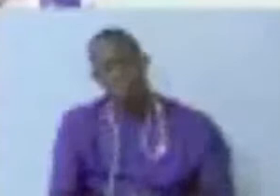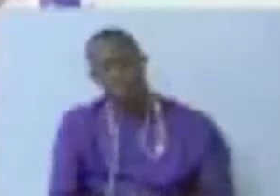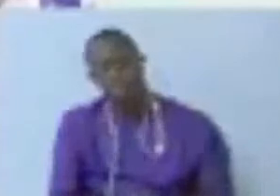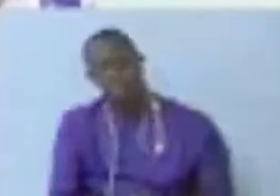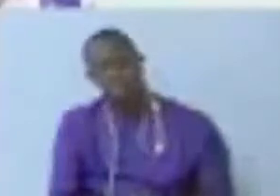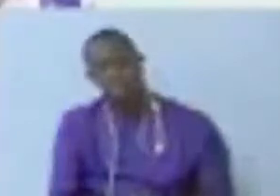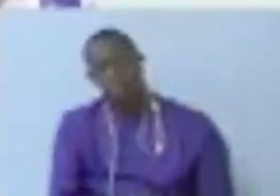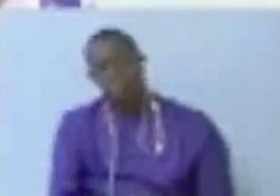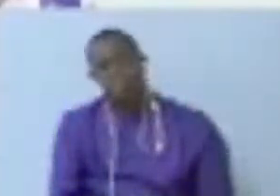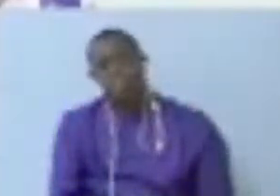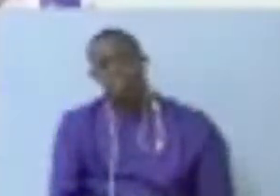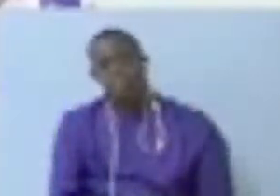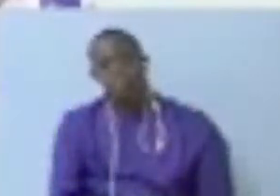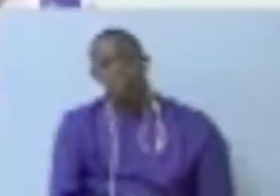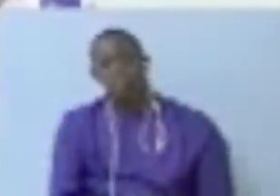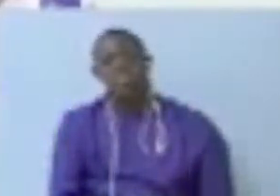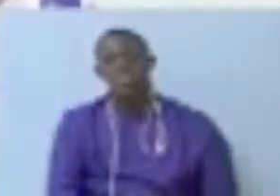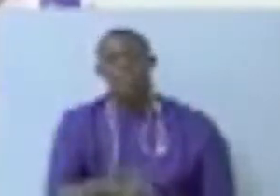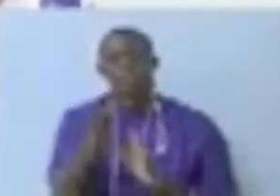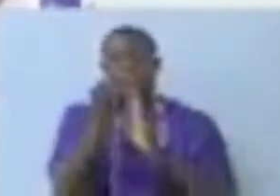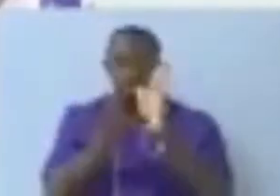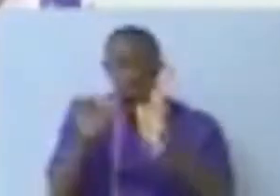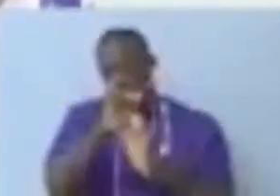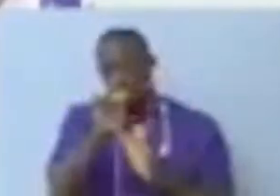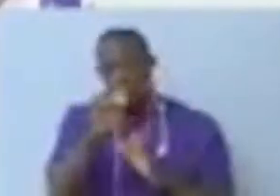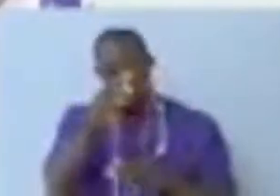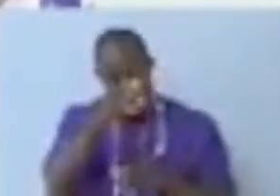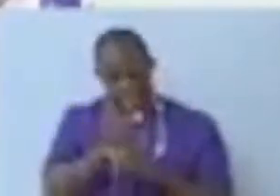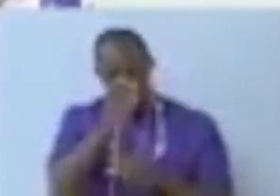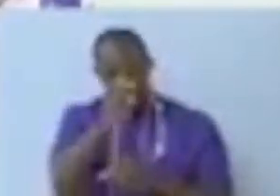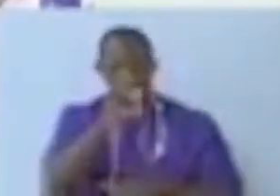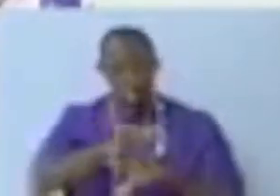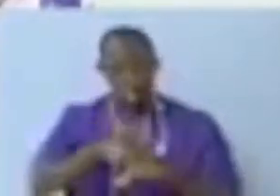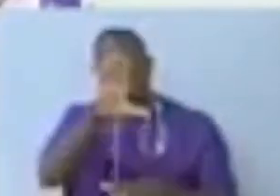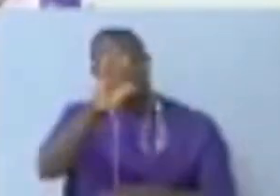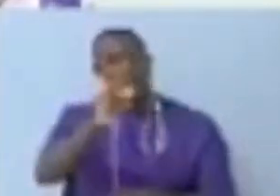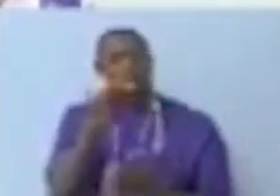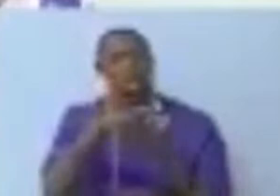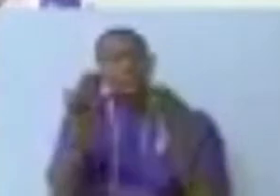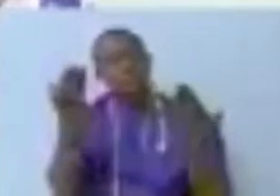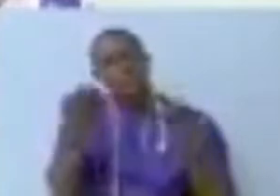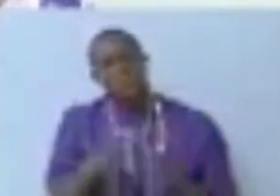the issues that I was able to help you on.